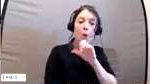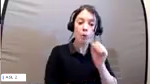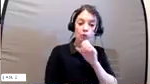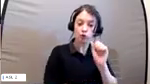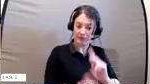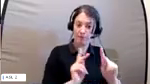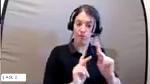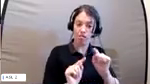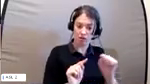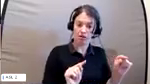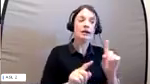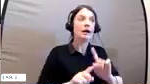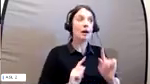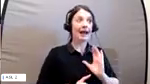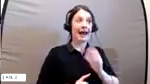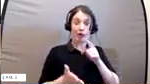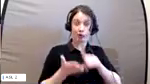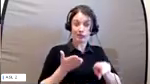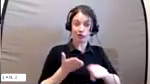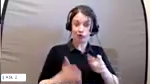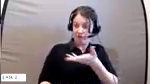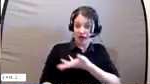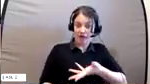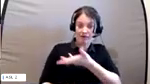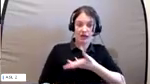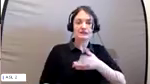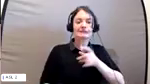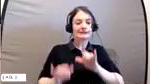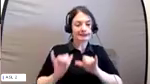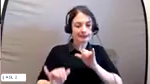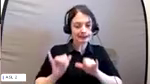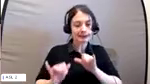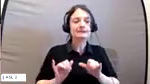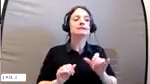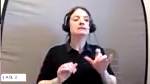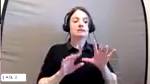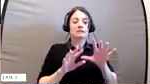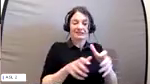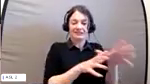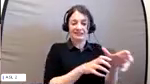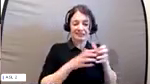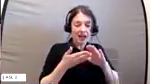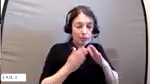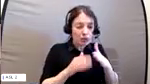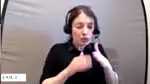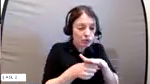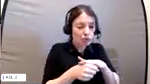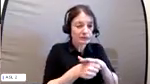our research, we're finding that these entities don't always do what